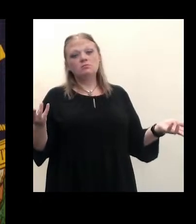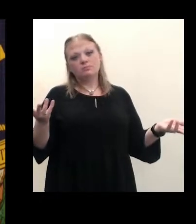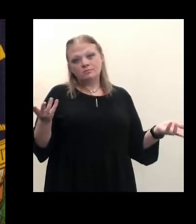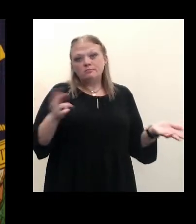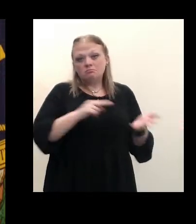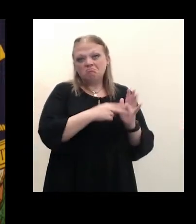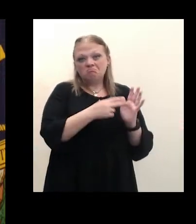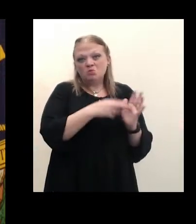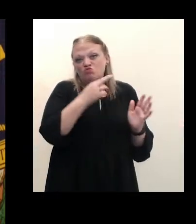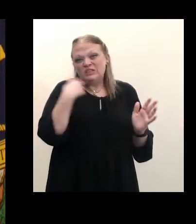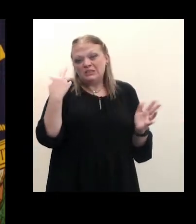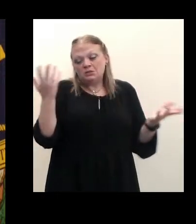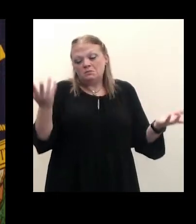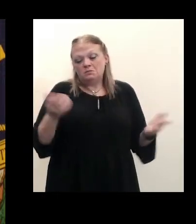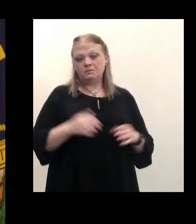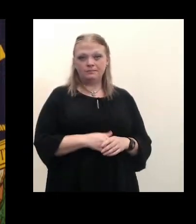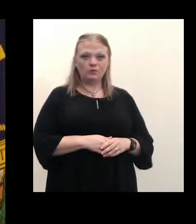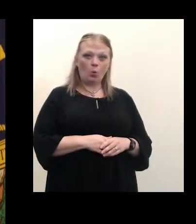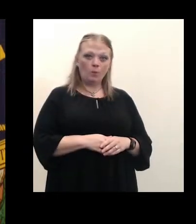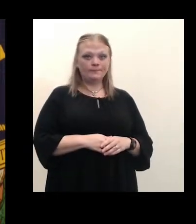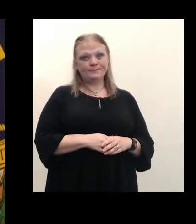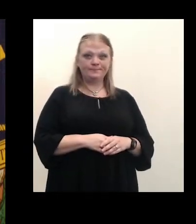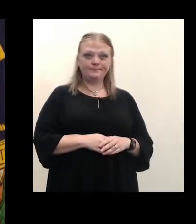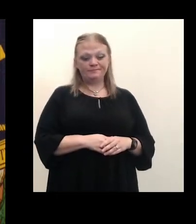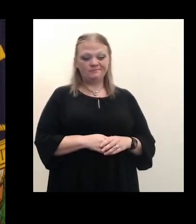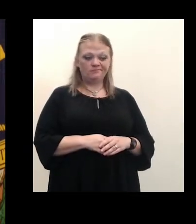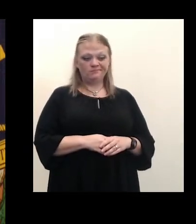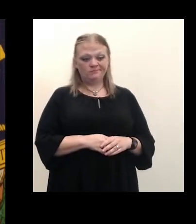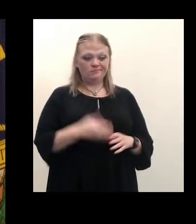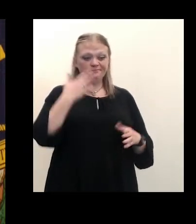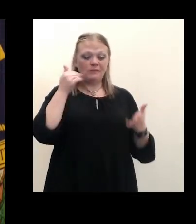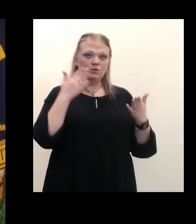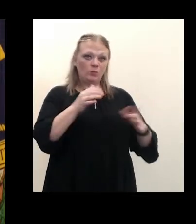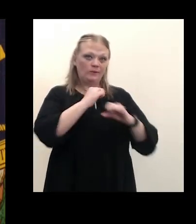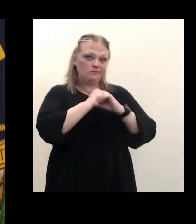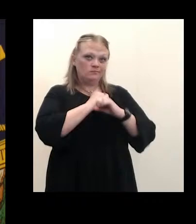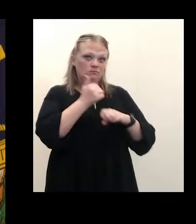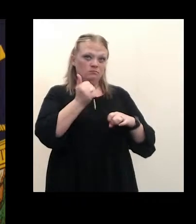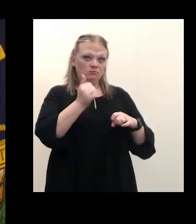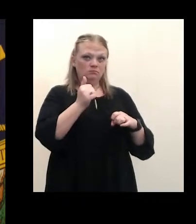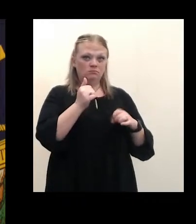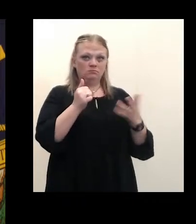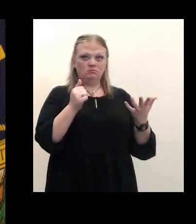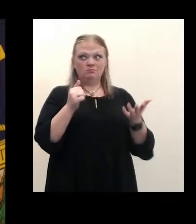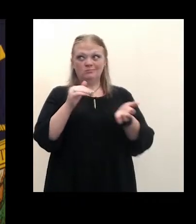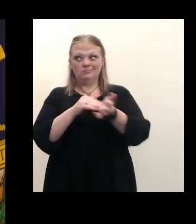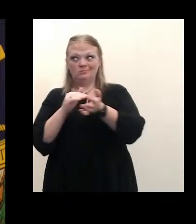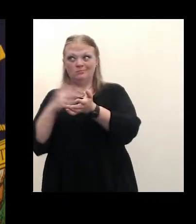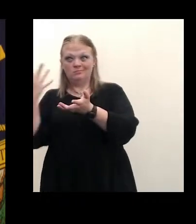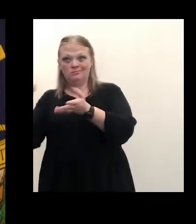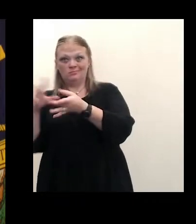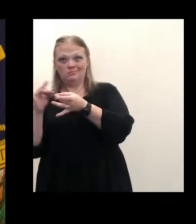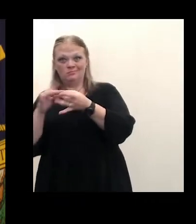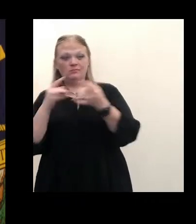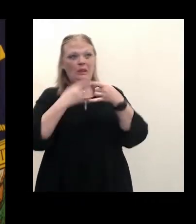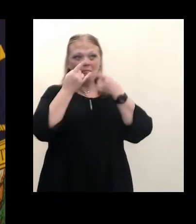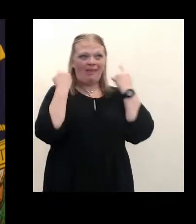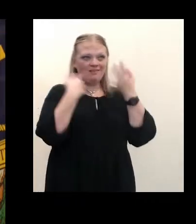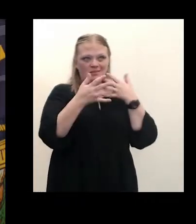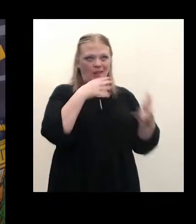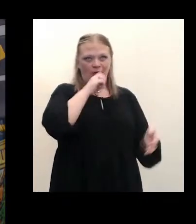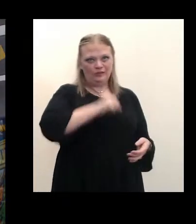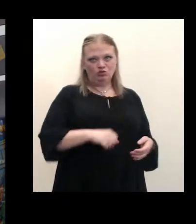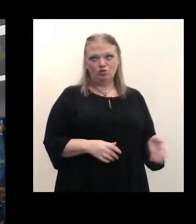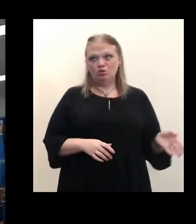risk. So the best way to protect yourself, as the doctor noted, is mask wearing regardless of your age.